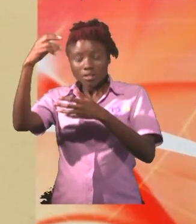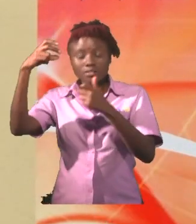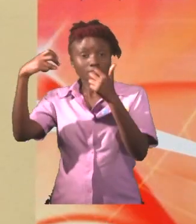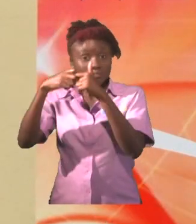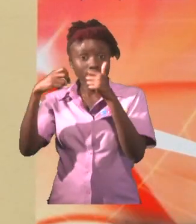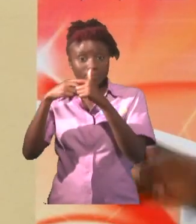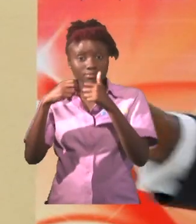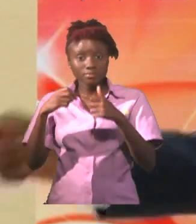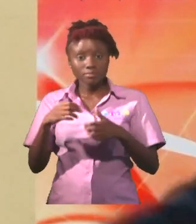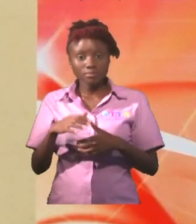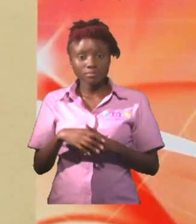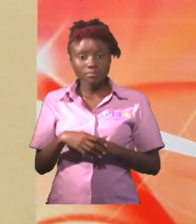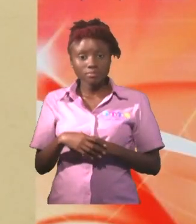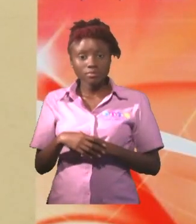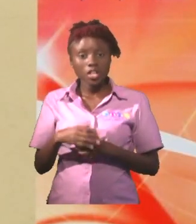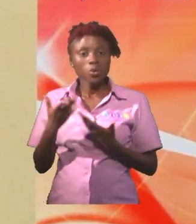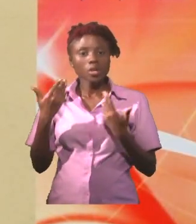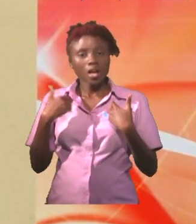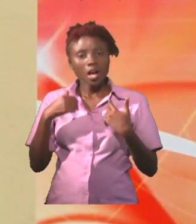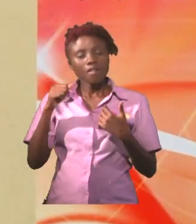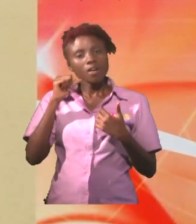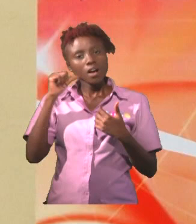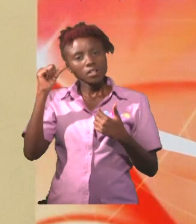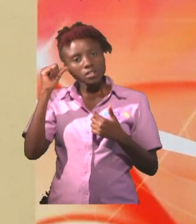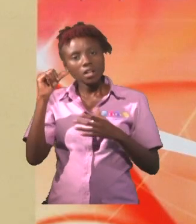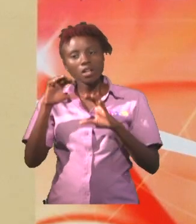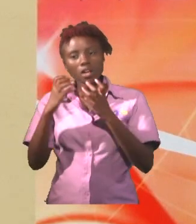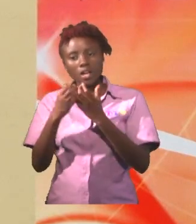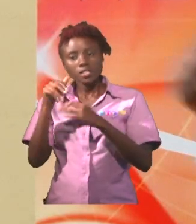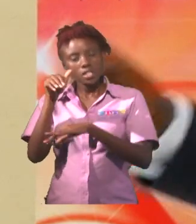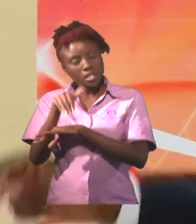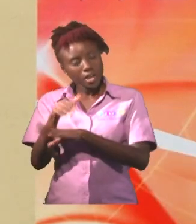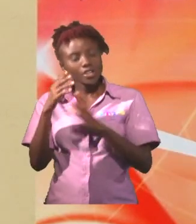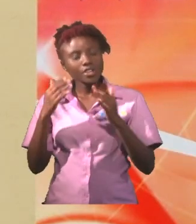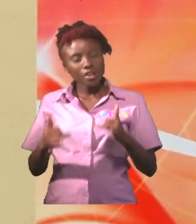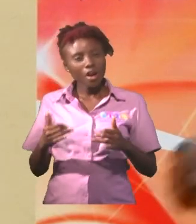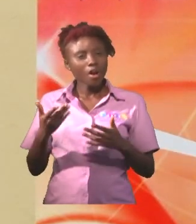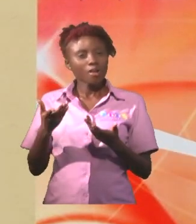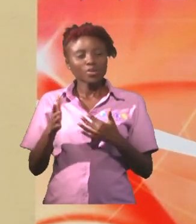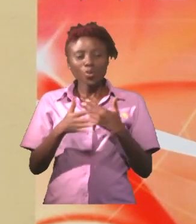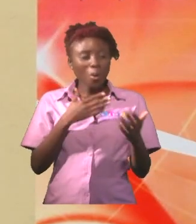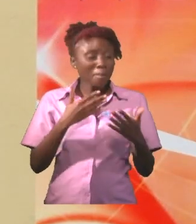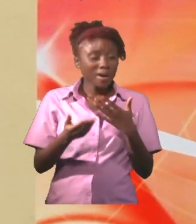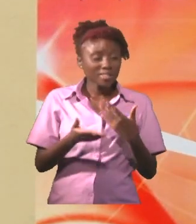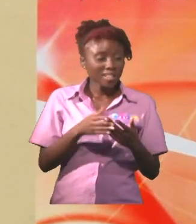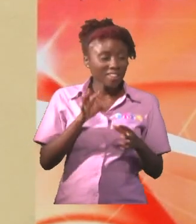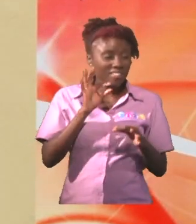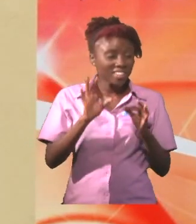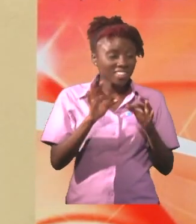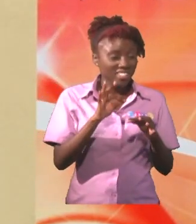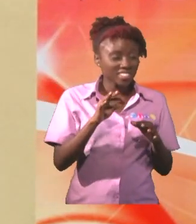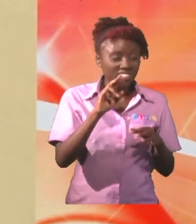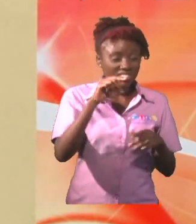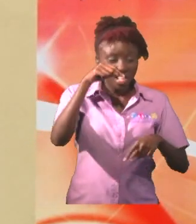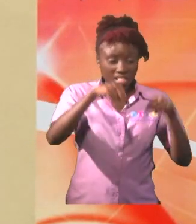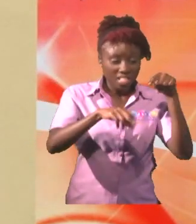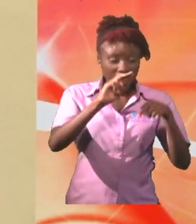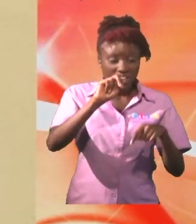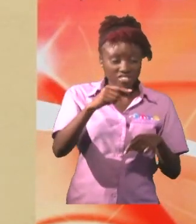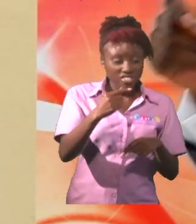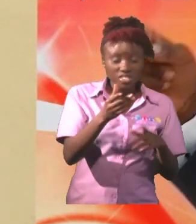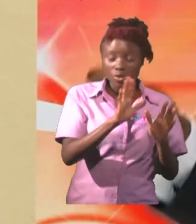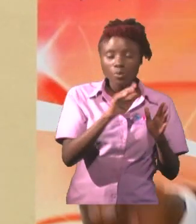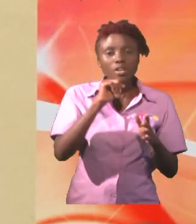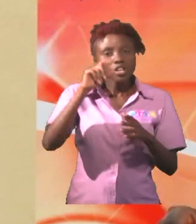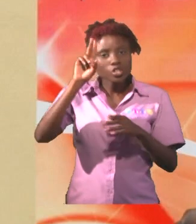the extra classes for the adults in the night here with or without traditional electricity. The heritage group